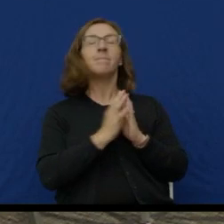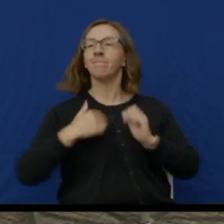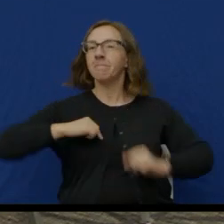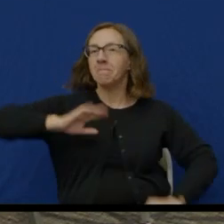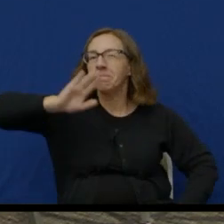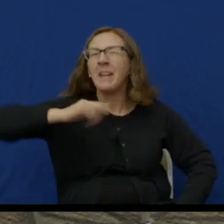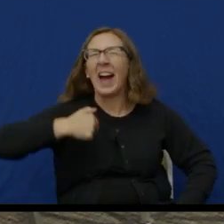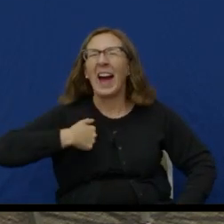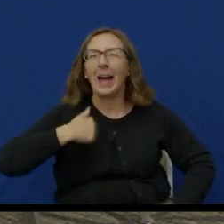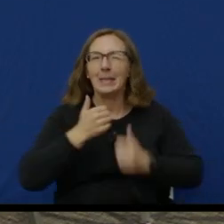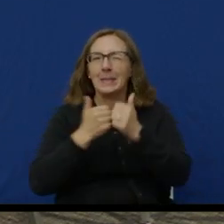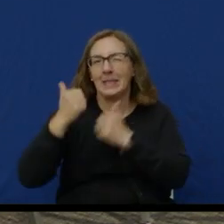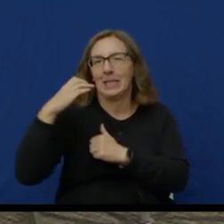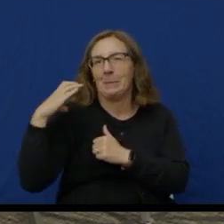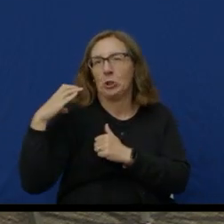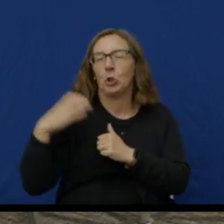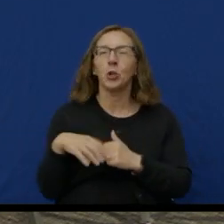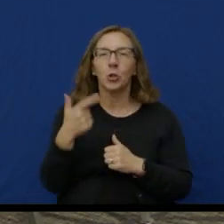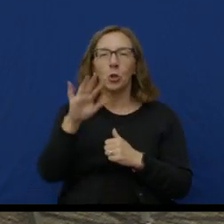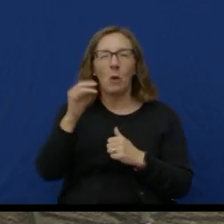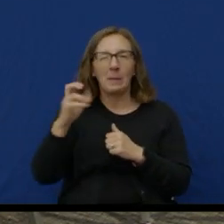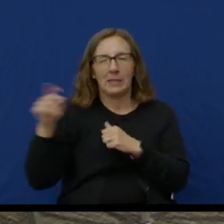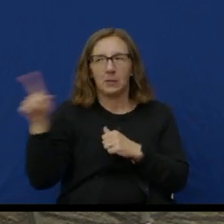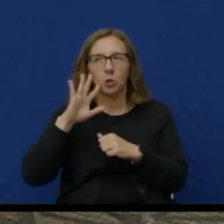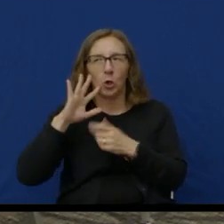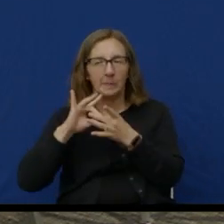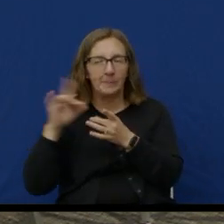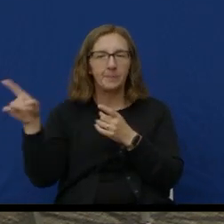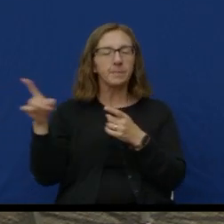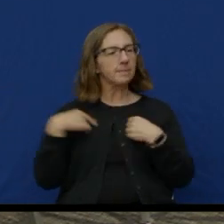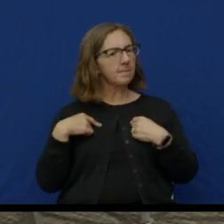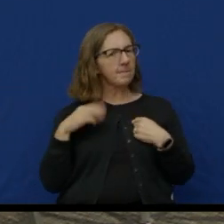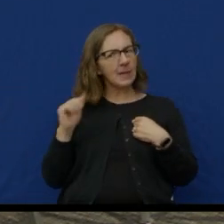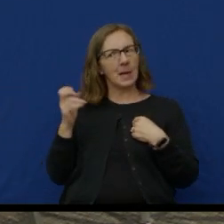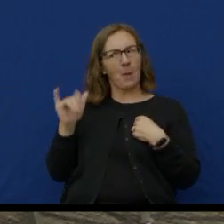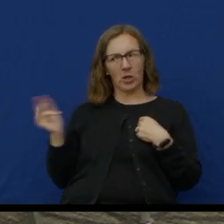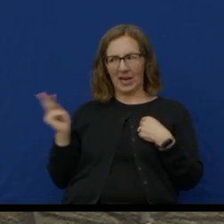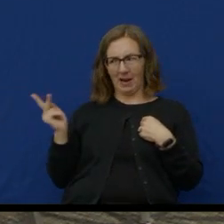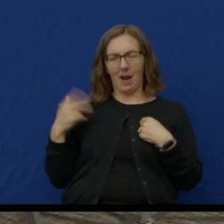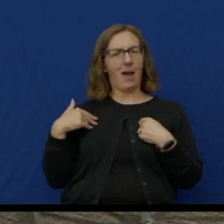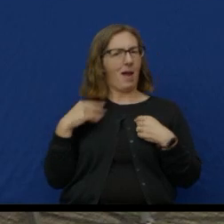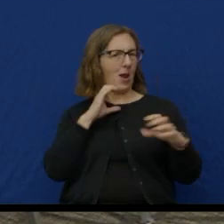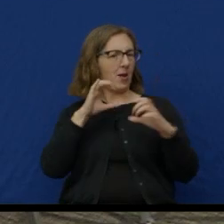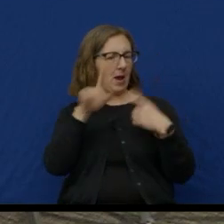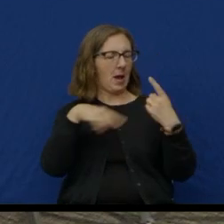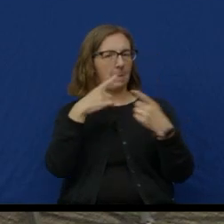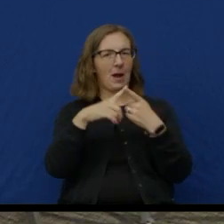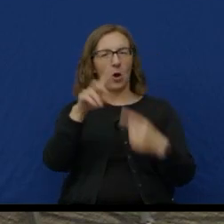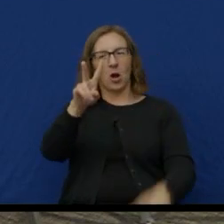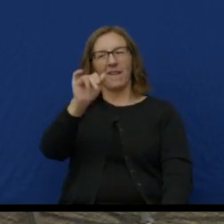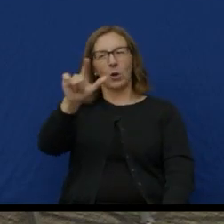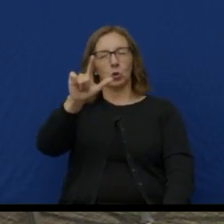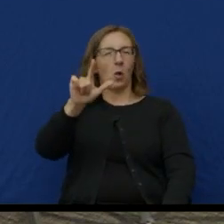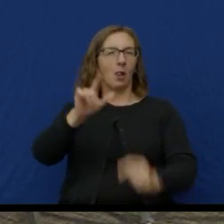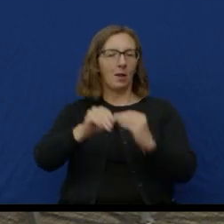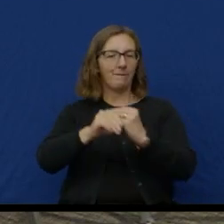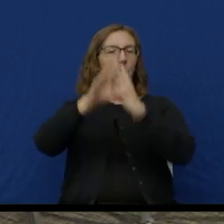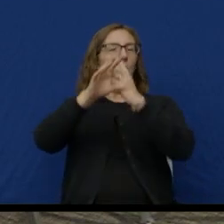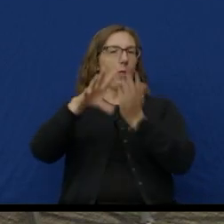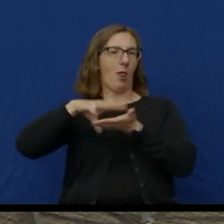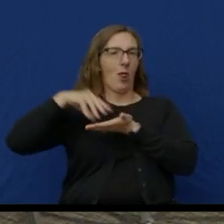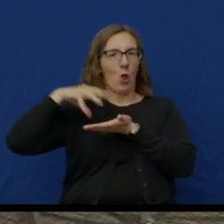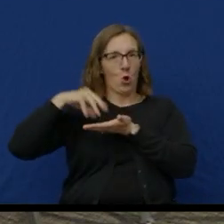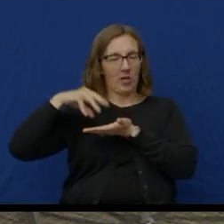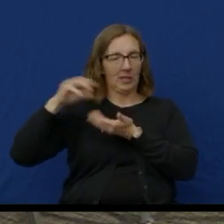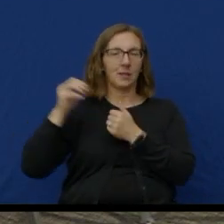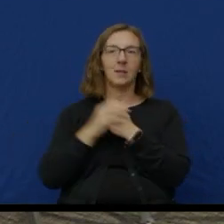one. Marty and I had a conversation about virtual learning in the state, and we